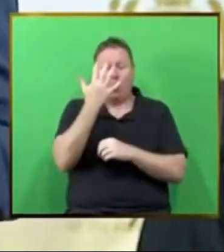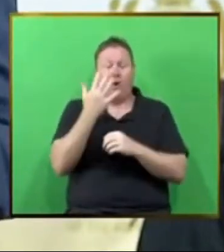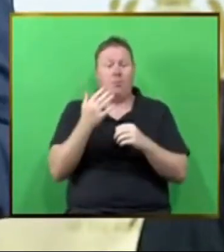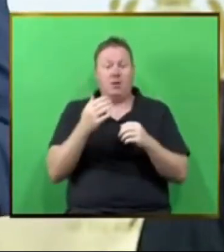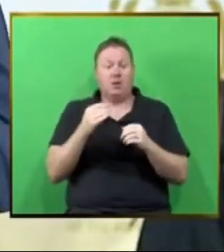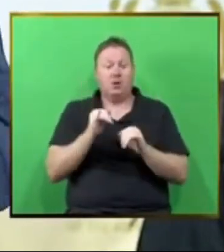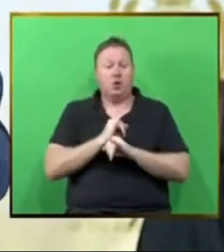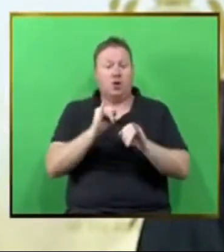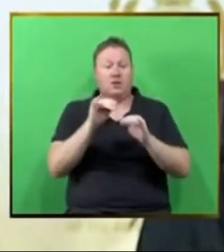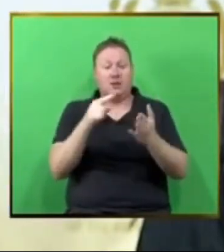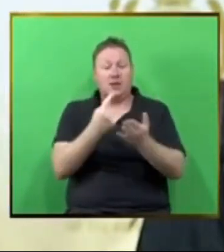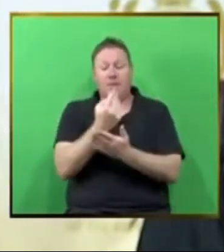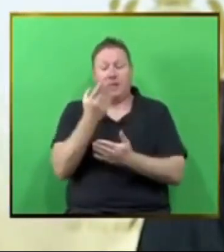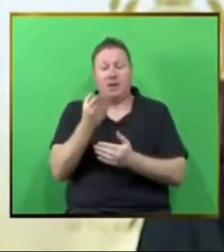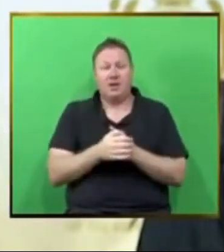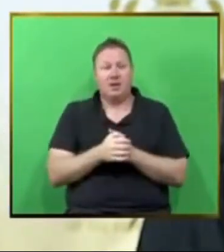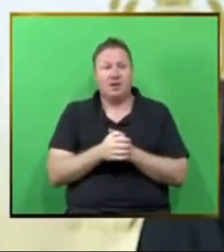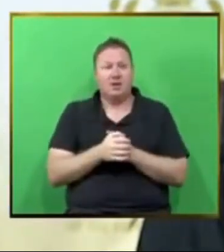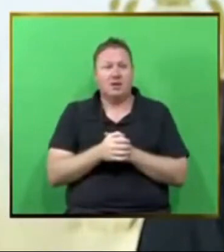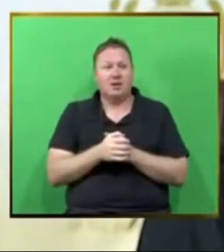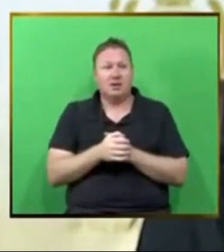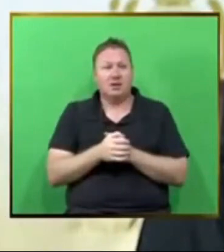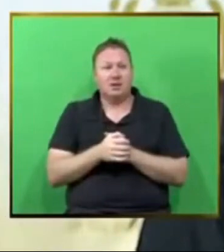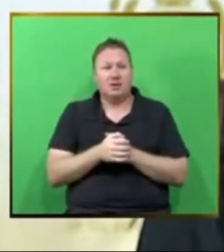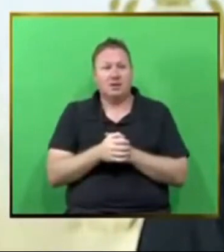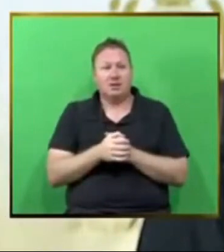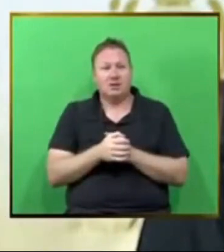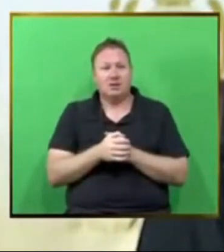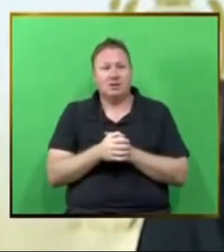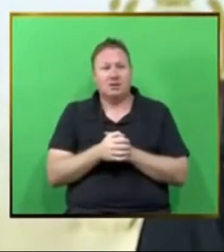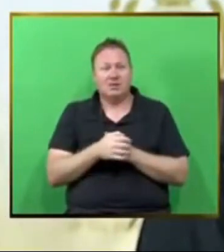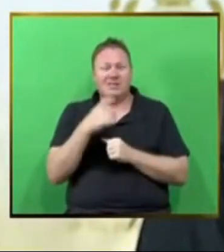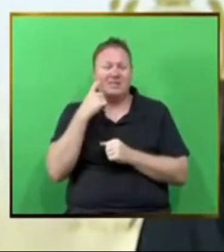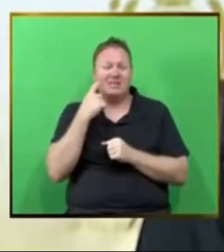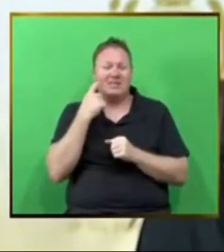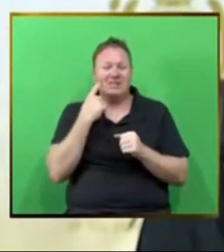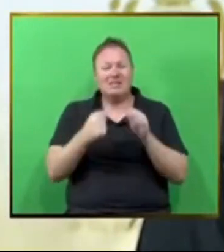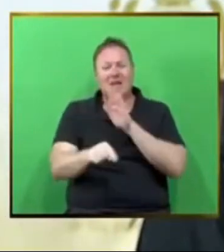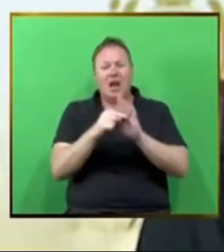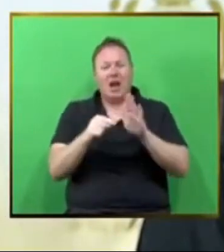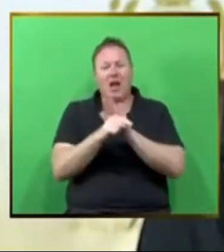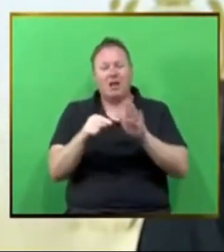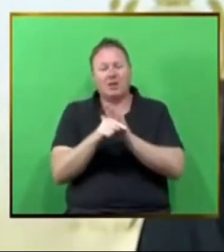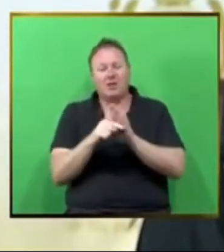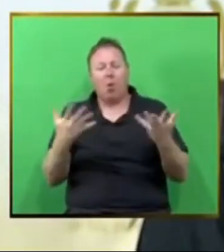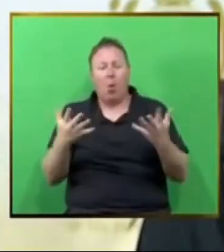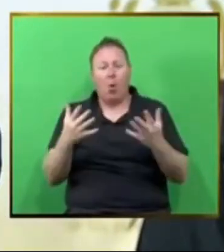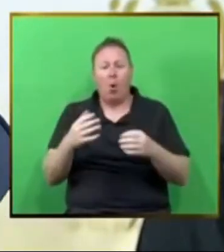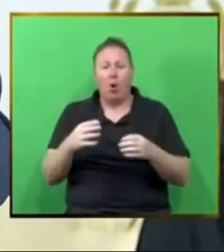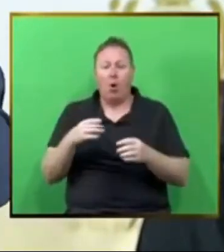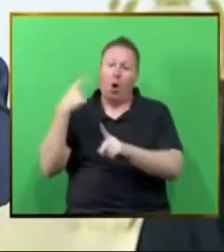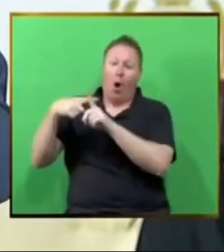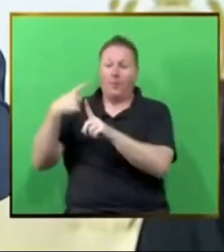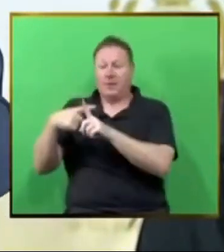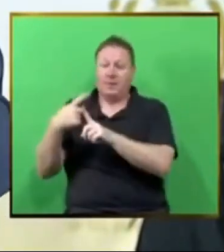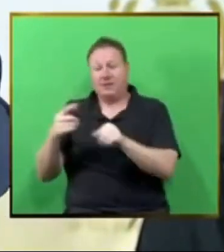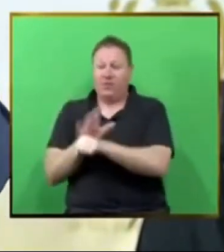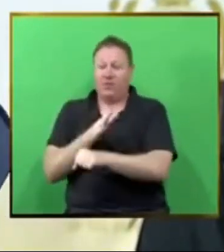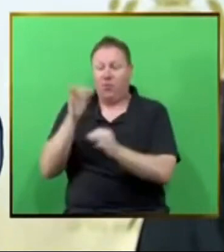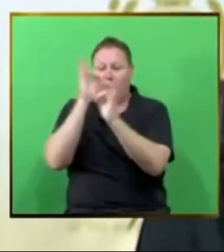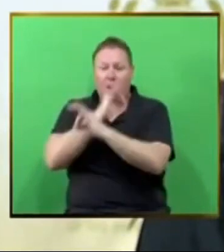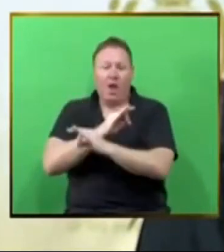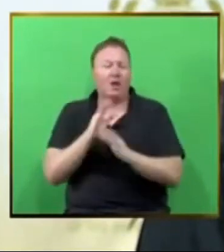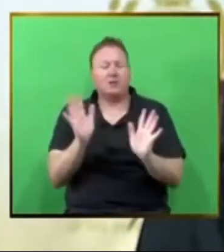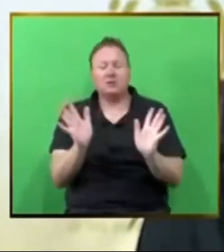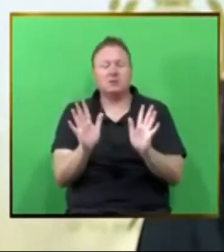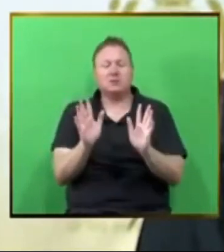be easy to indulge in extremes, either of blind optimism or crippling pessimism. We should resist